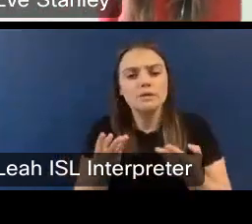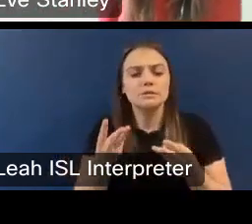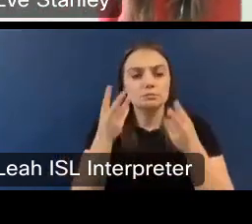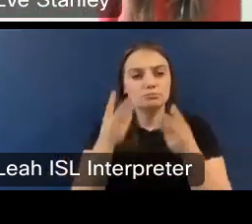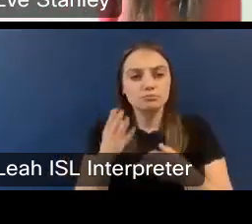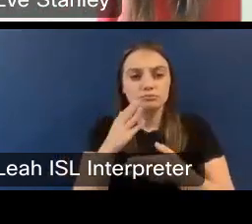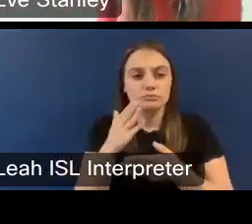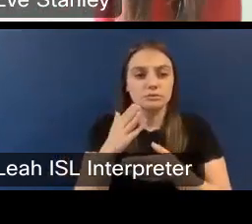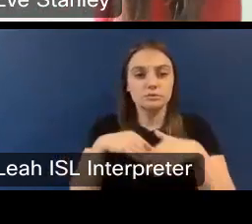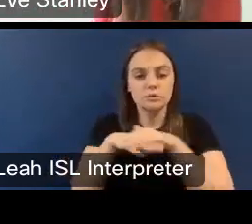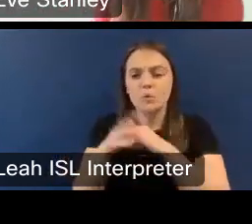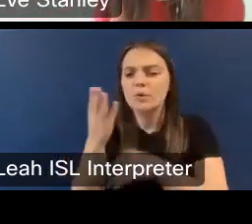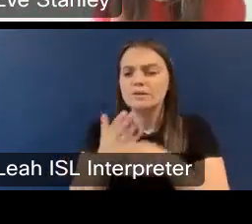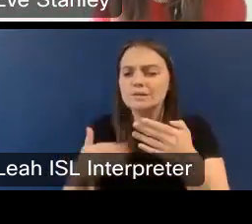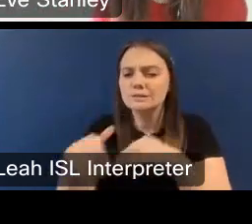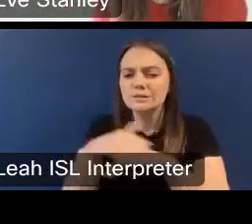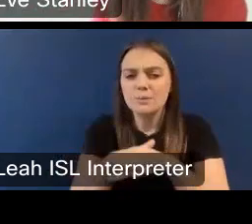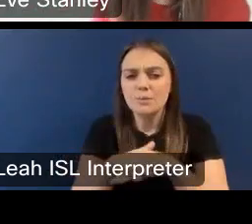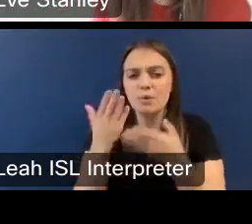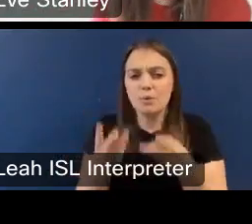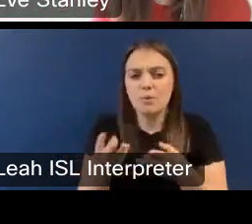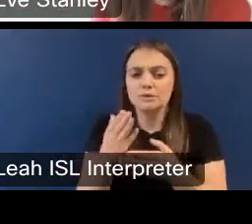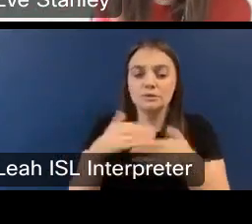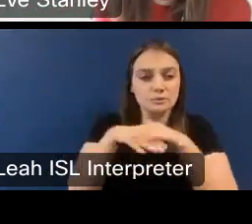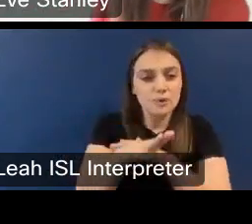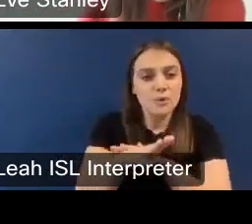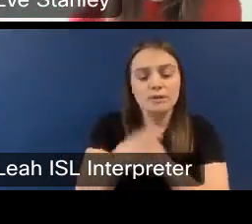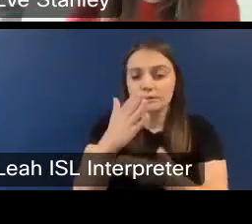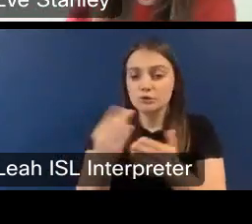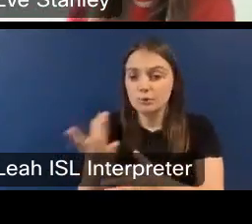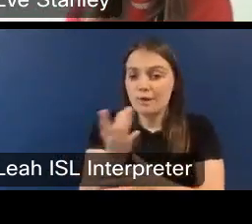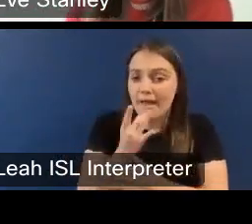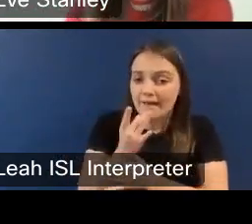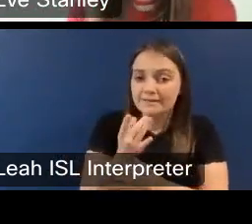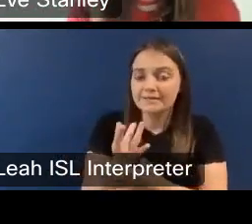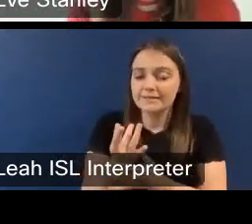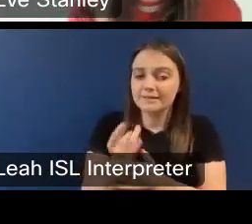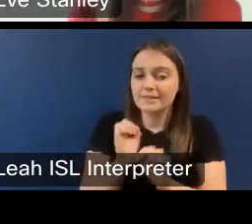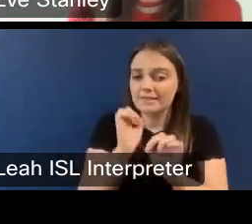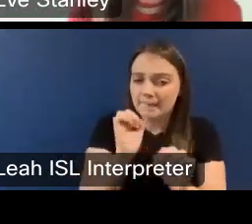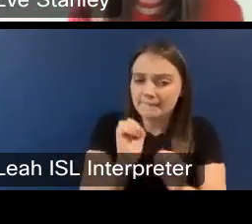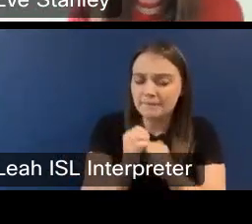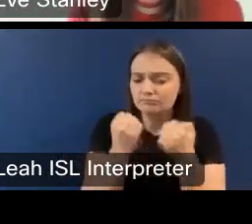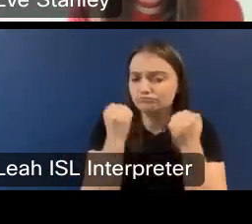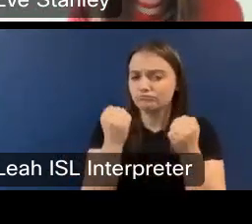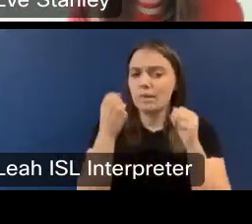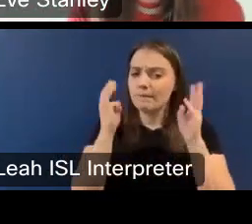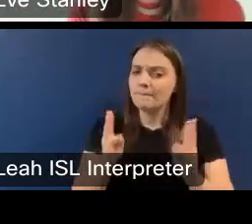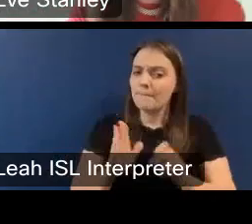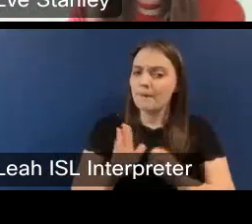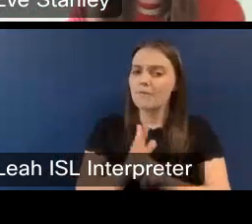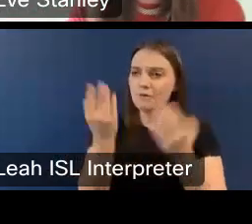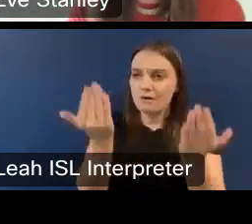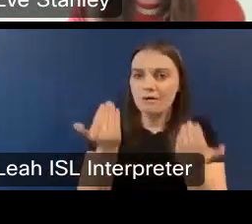to ask, and someone who asks. And that was a really powerful, I suppose, call to action, and really